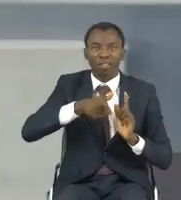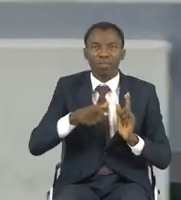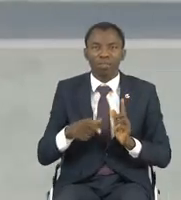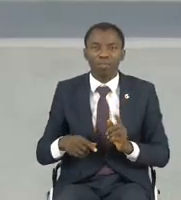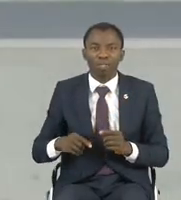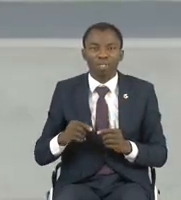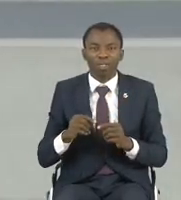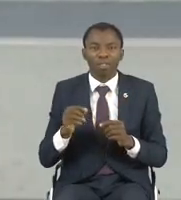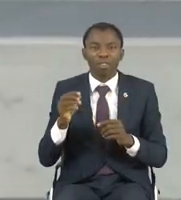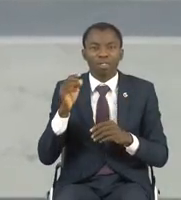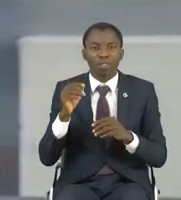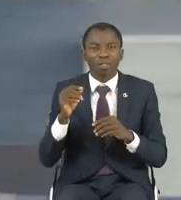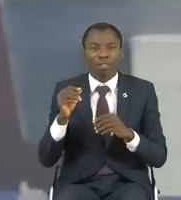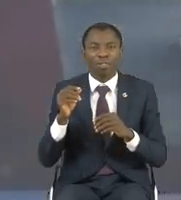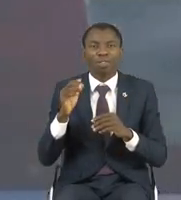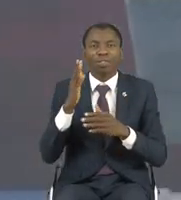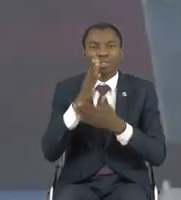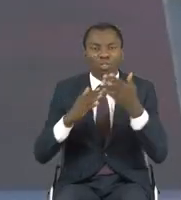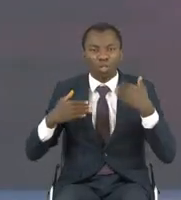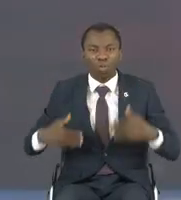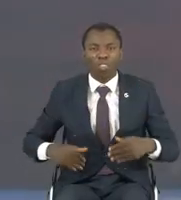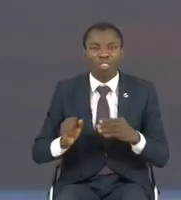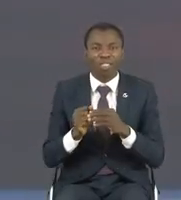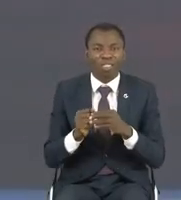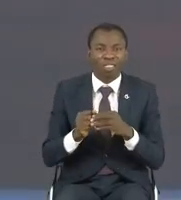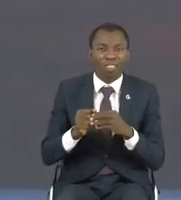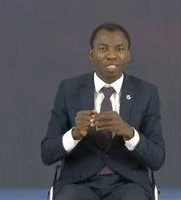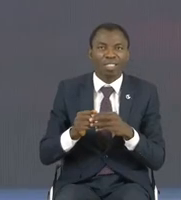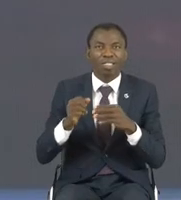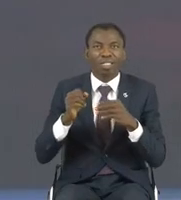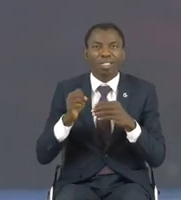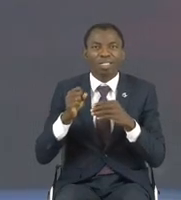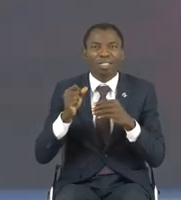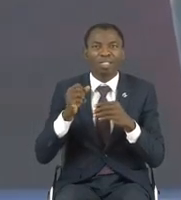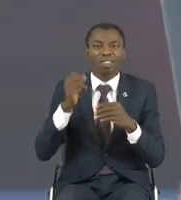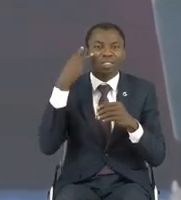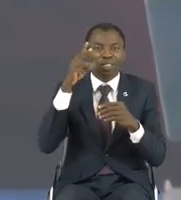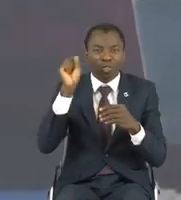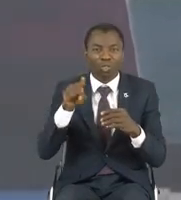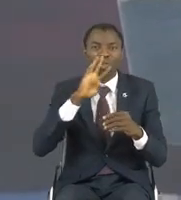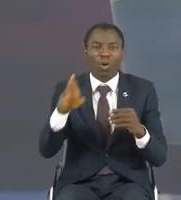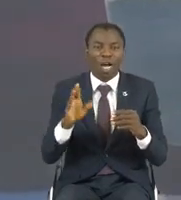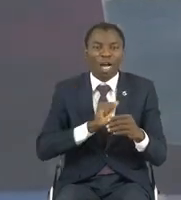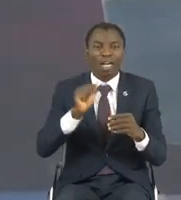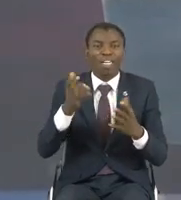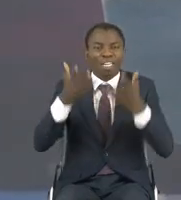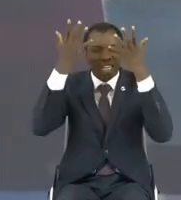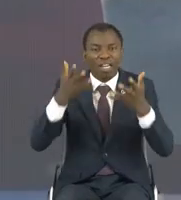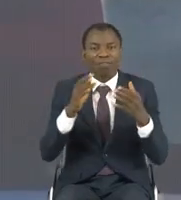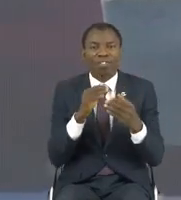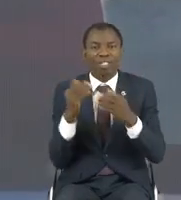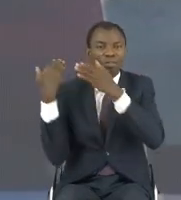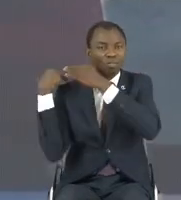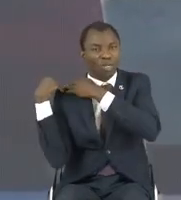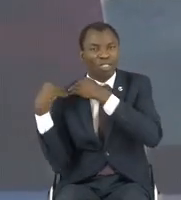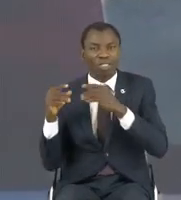you and you're heavy and you're heavy leaning, and he says,